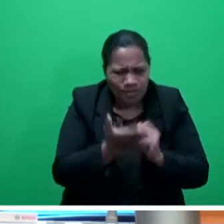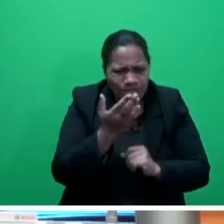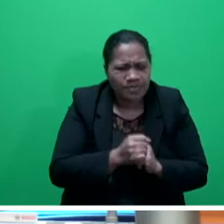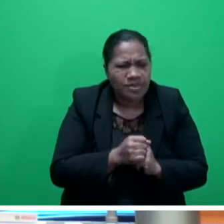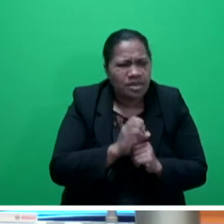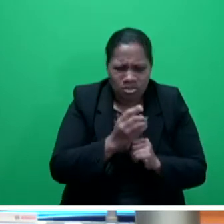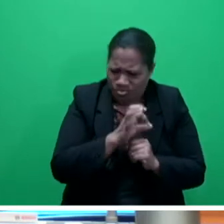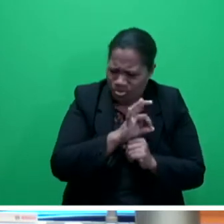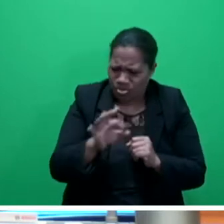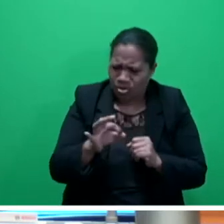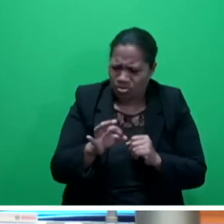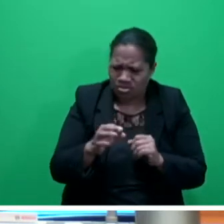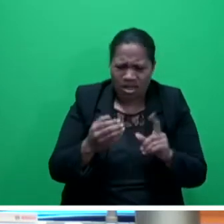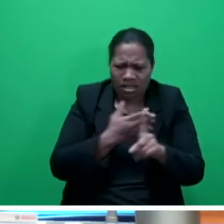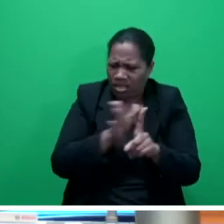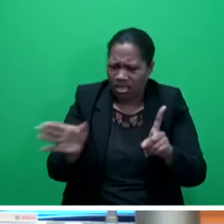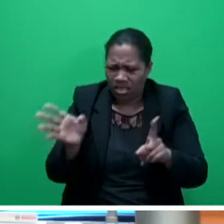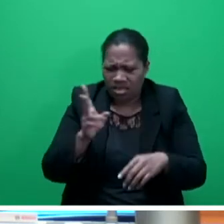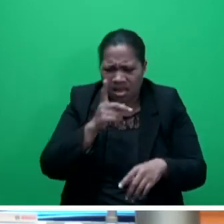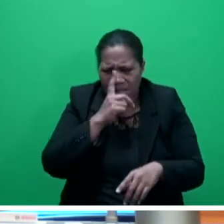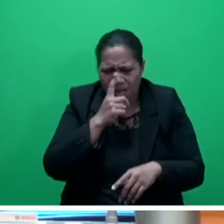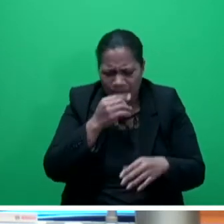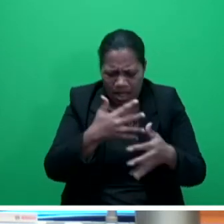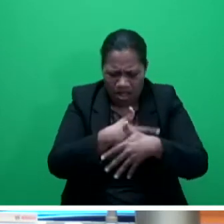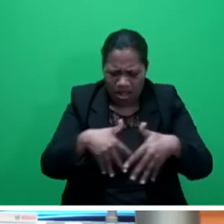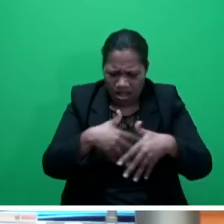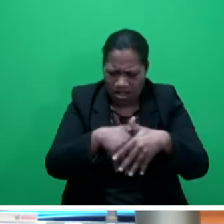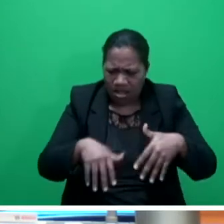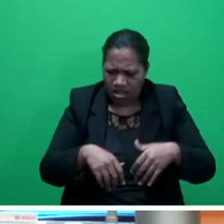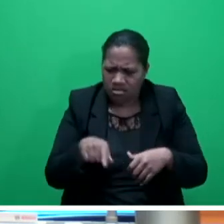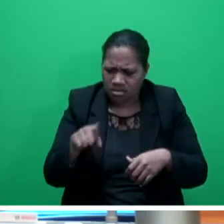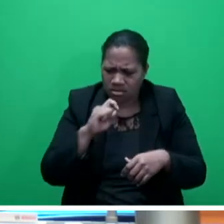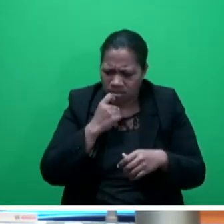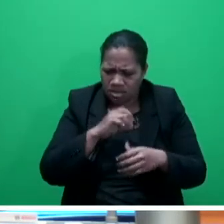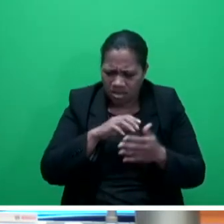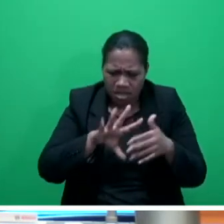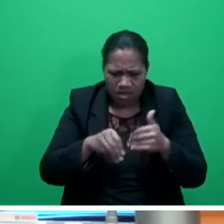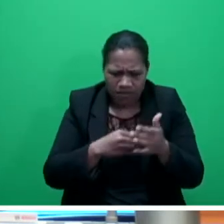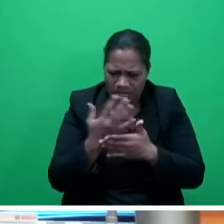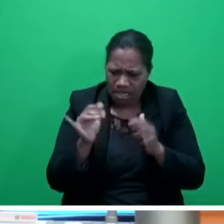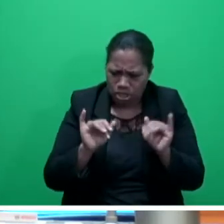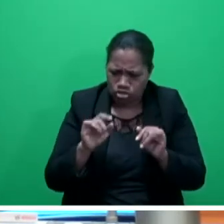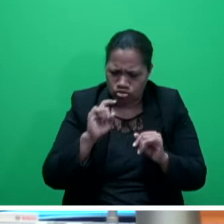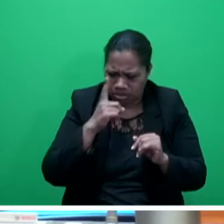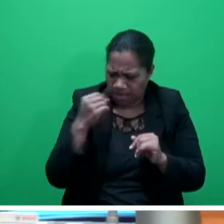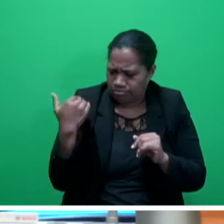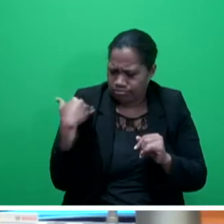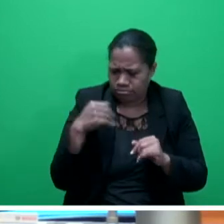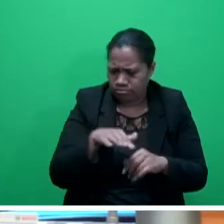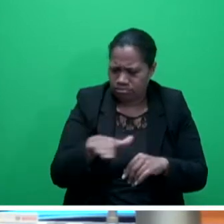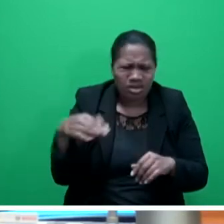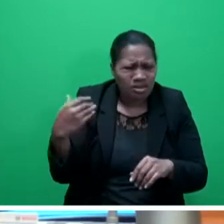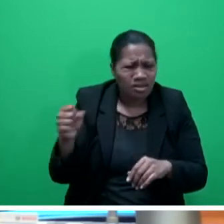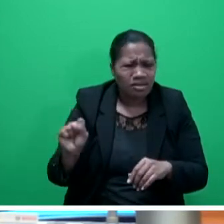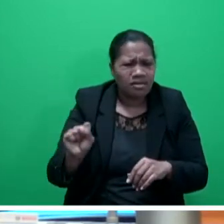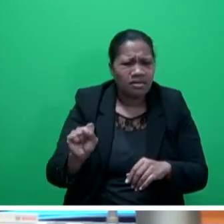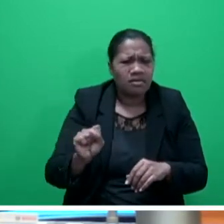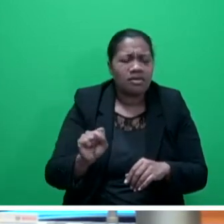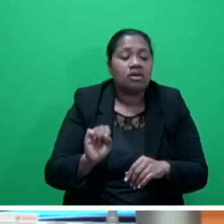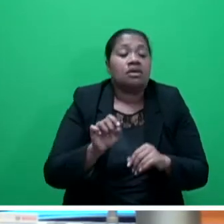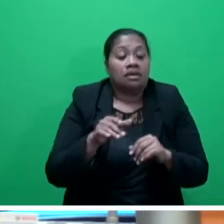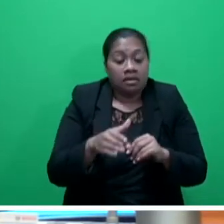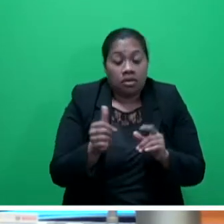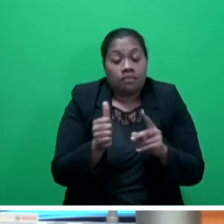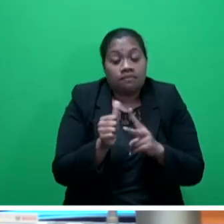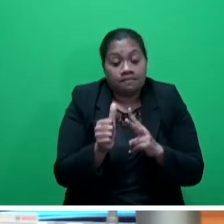by saying it's about ordinary citizens in that respect or day-to-day issues. So again, Mr. Speaker, sir, we also, as you